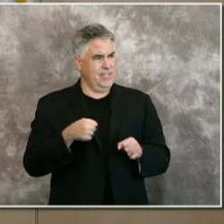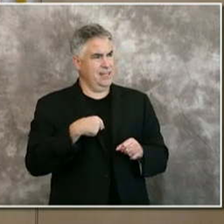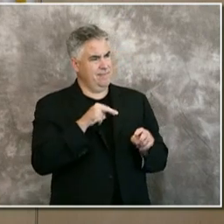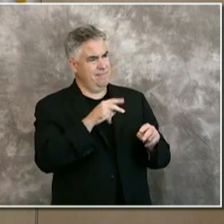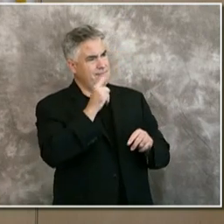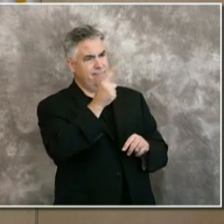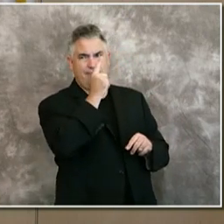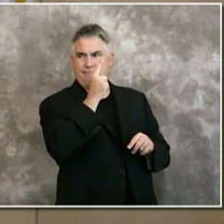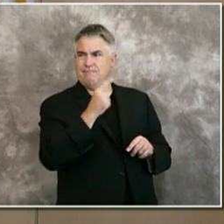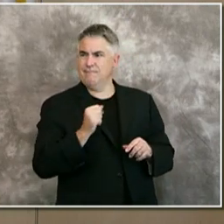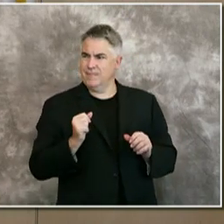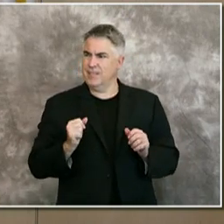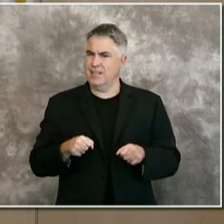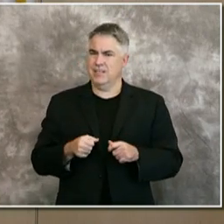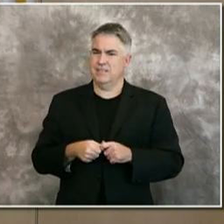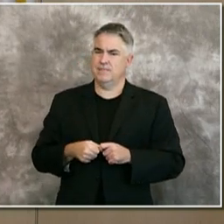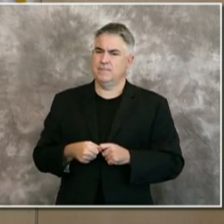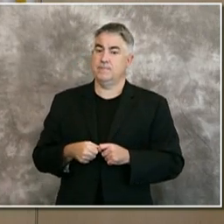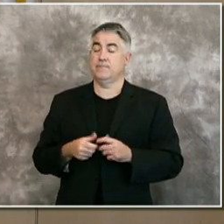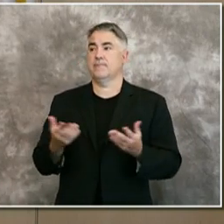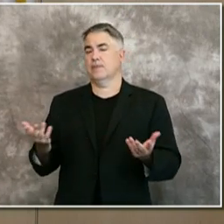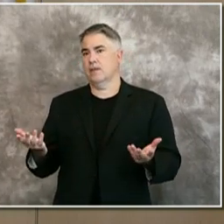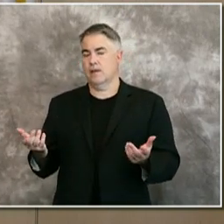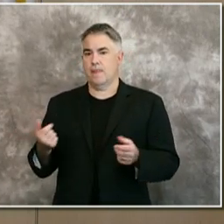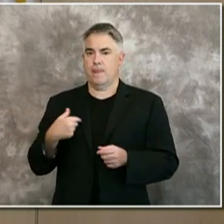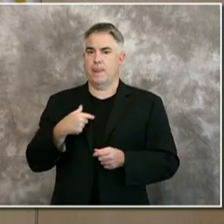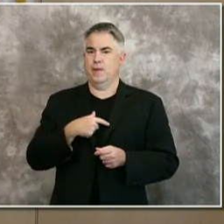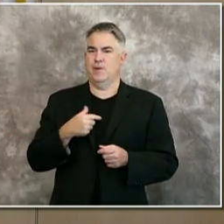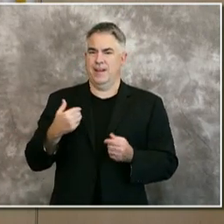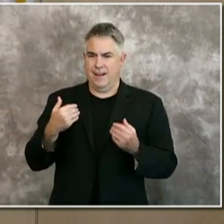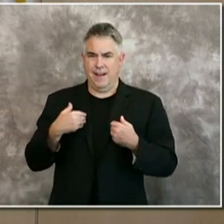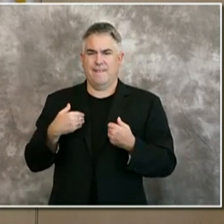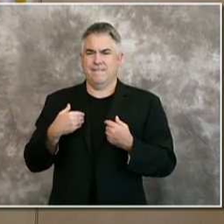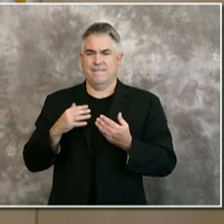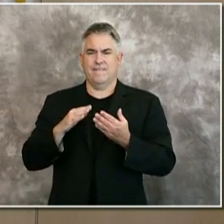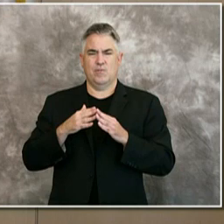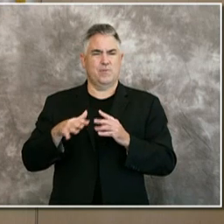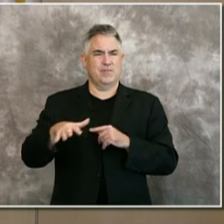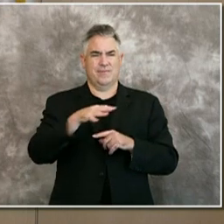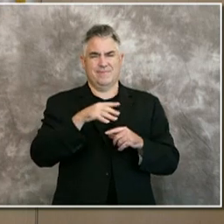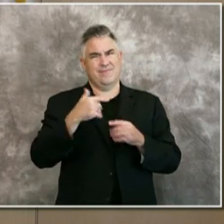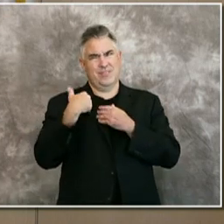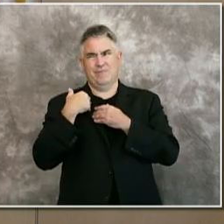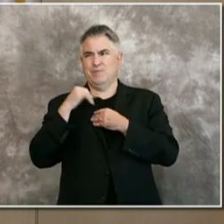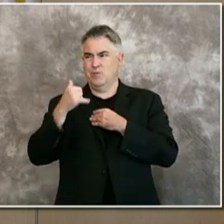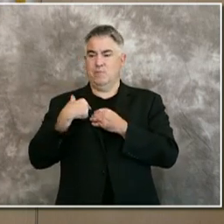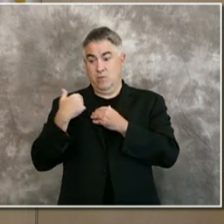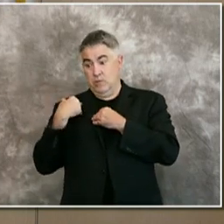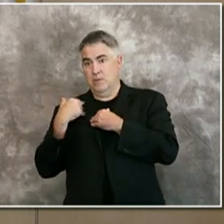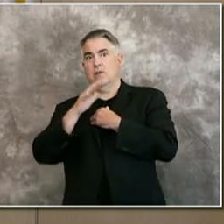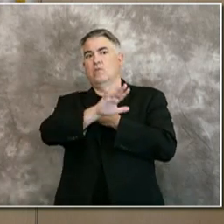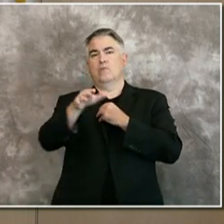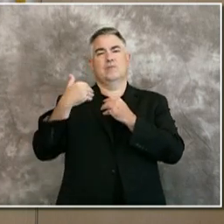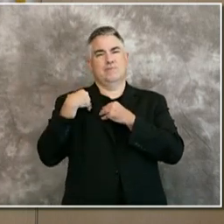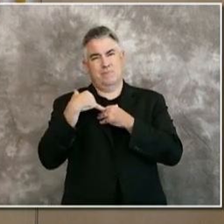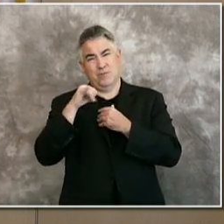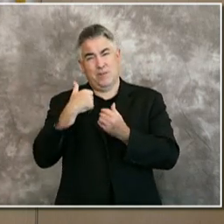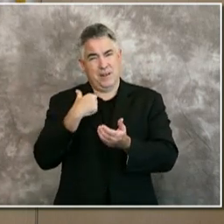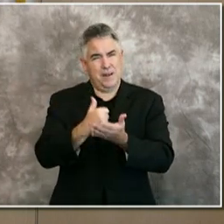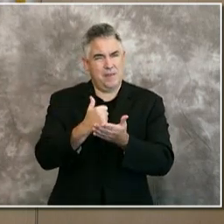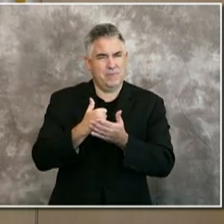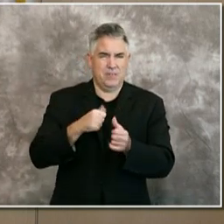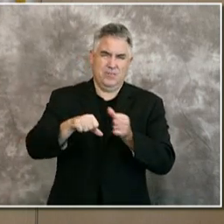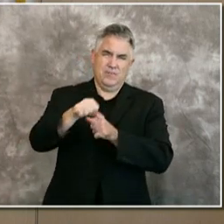law enforcement in the various municipalities to do the same. So again, everyone has an important role to play